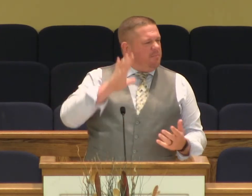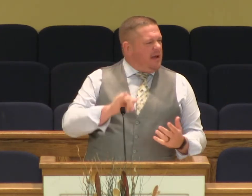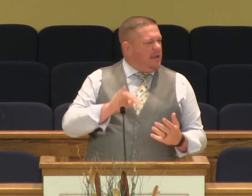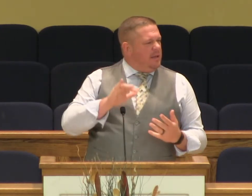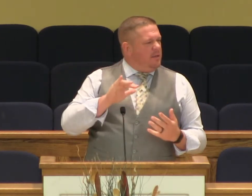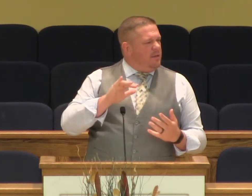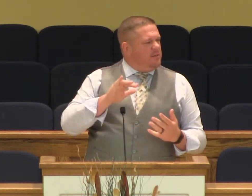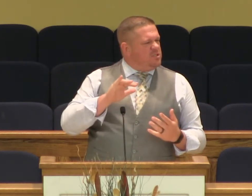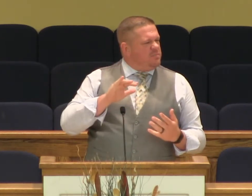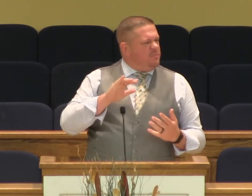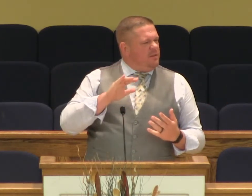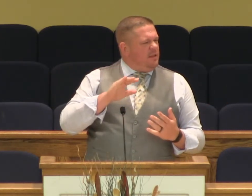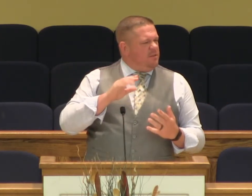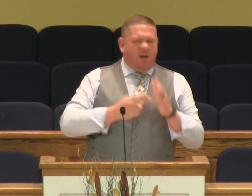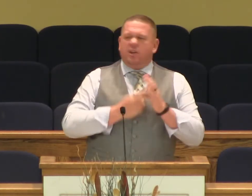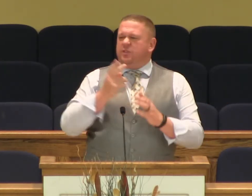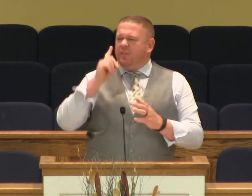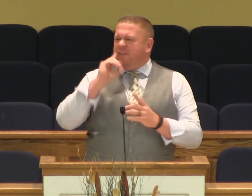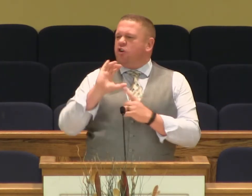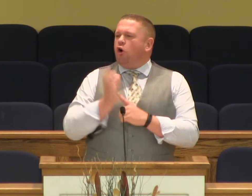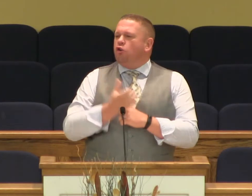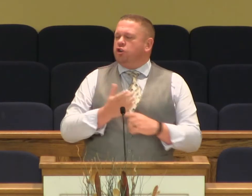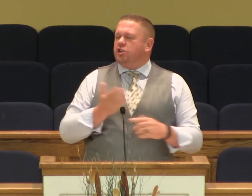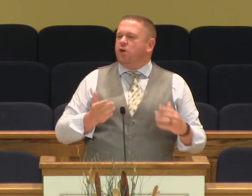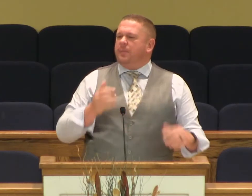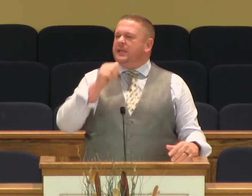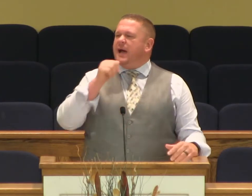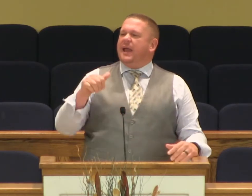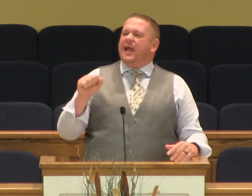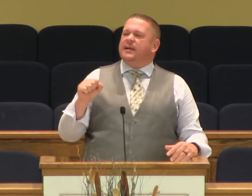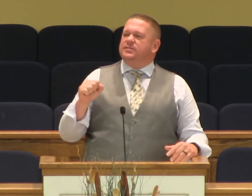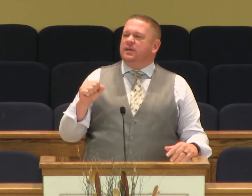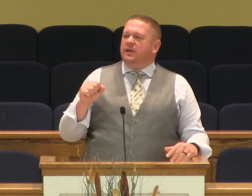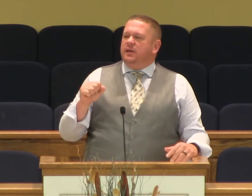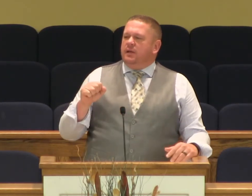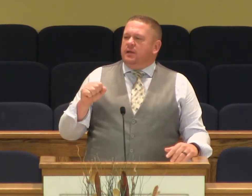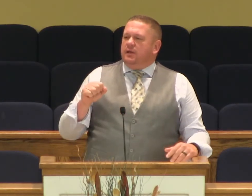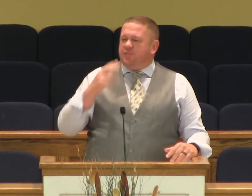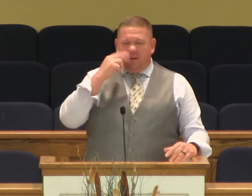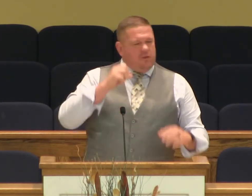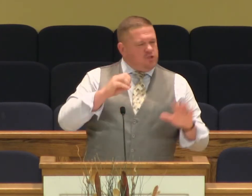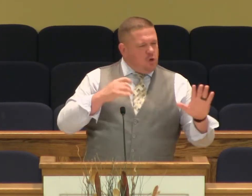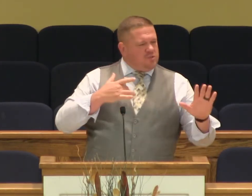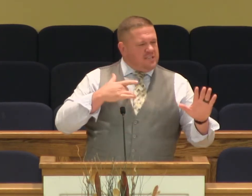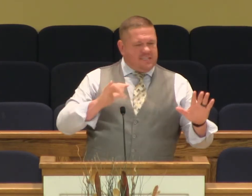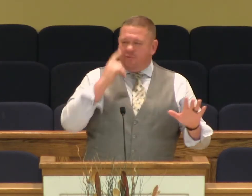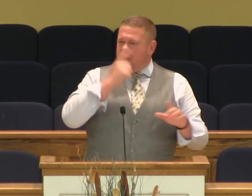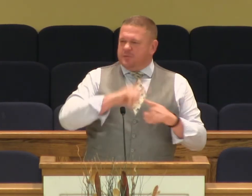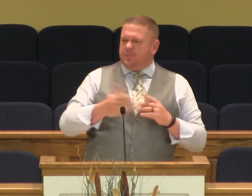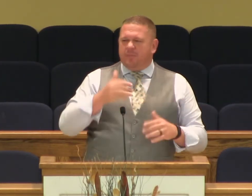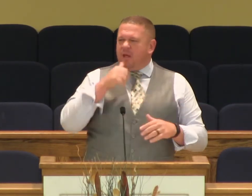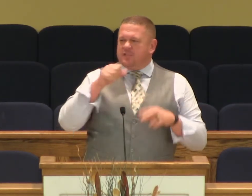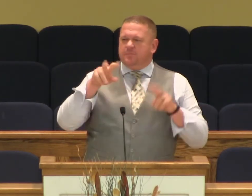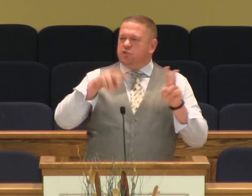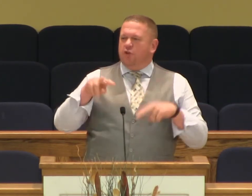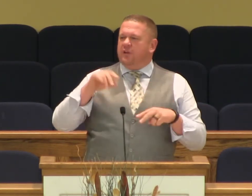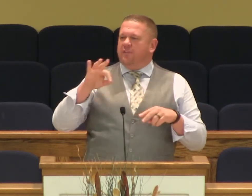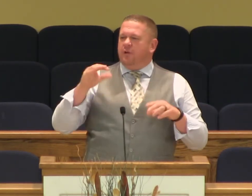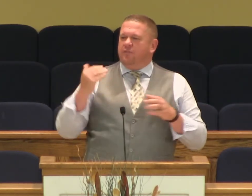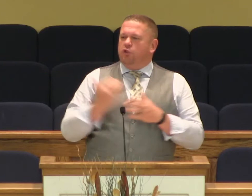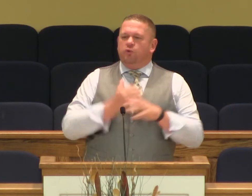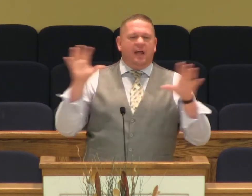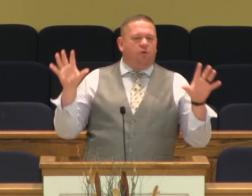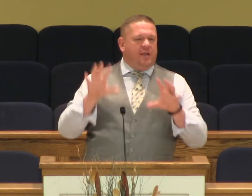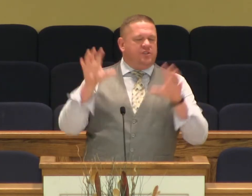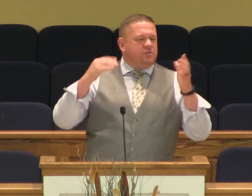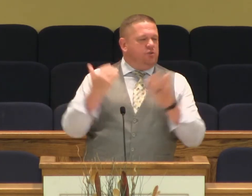think to be honest with you, the deaf culture is probably not as, it's funny, they're so sensitive to their eyes, but they're probably not as observant